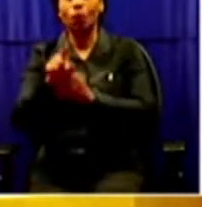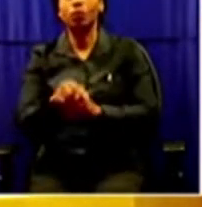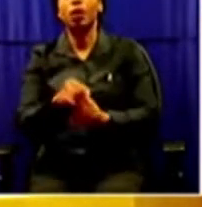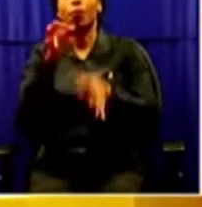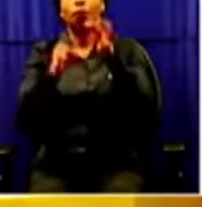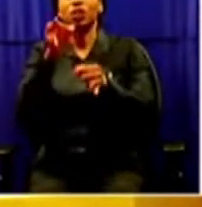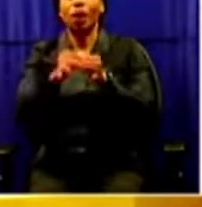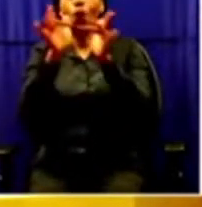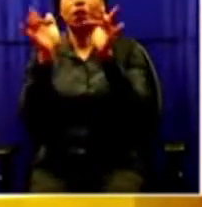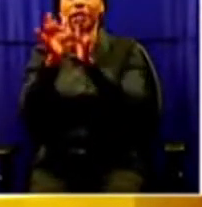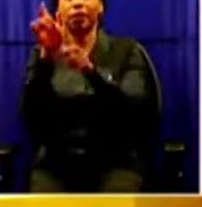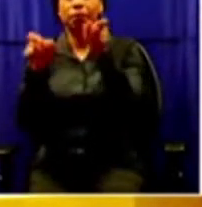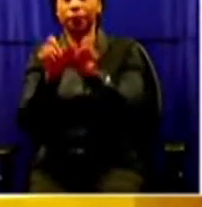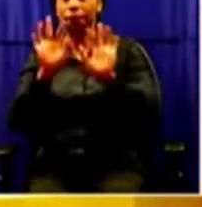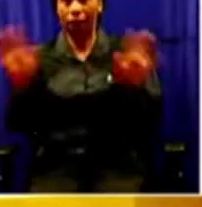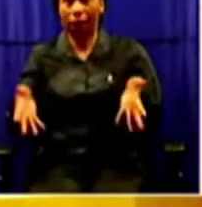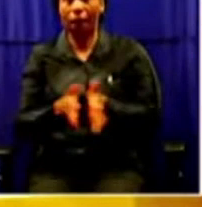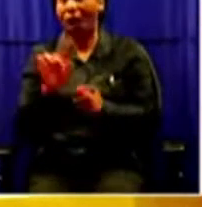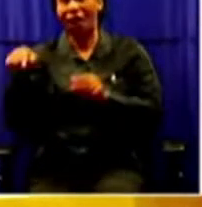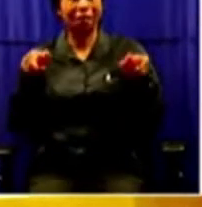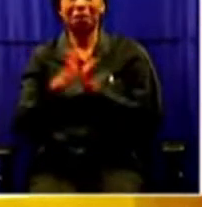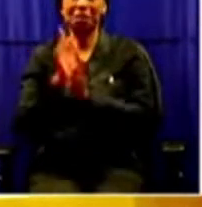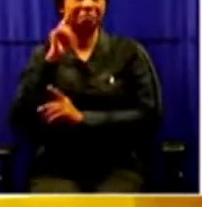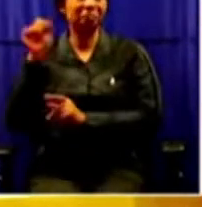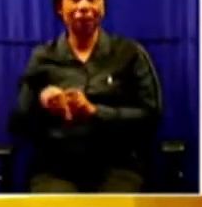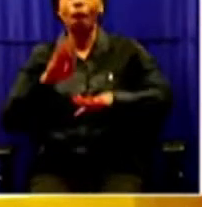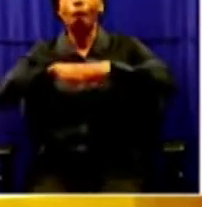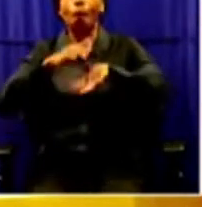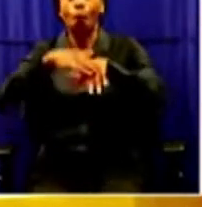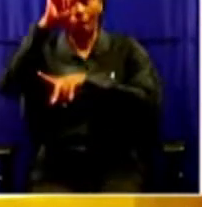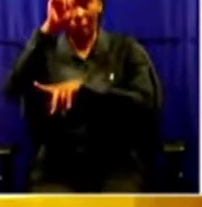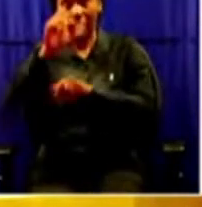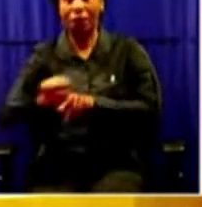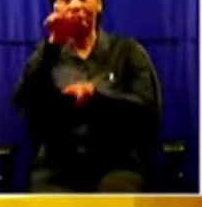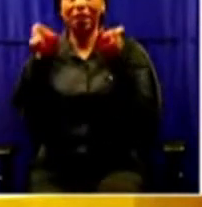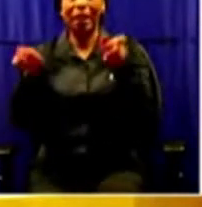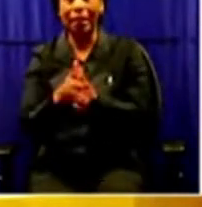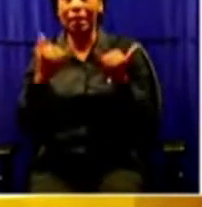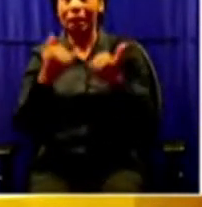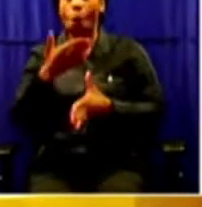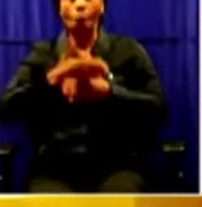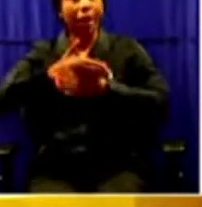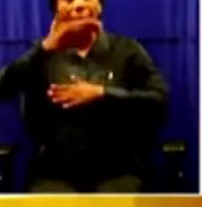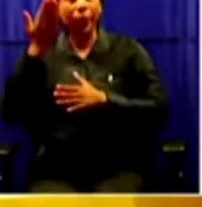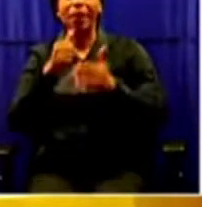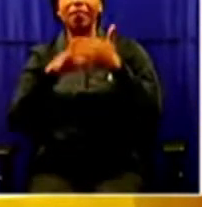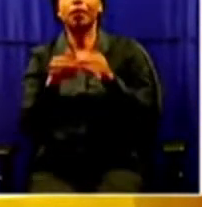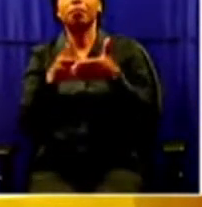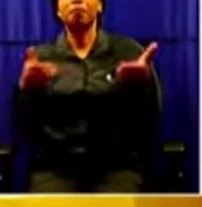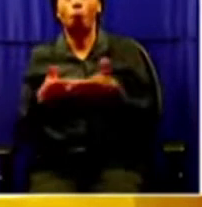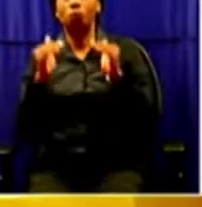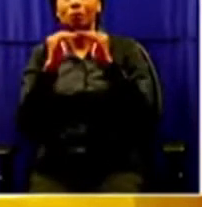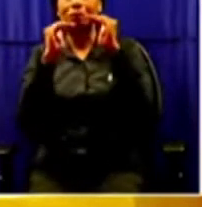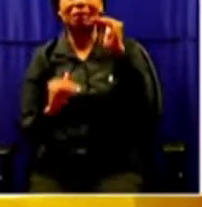over again. More black South Africans are unemployed than ever before. Inequality for black South Africans